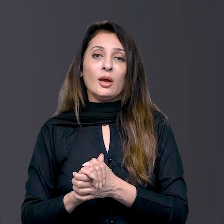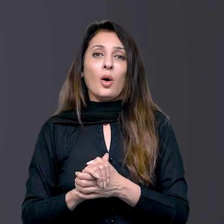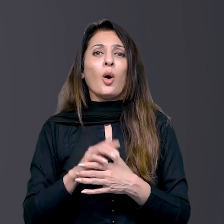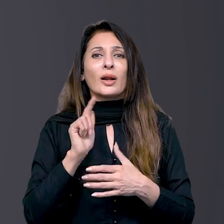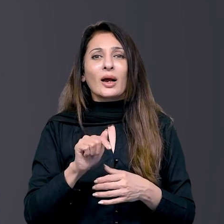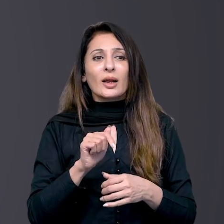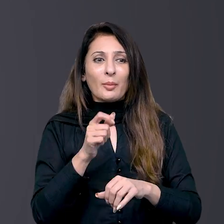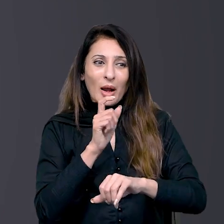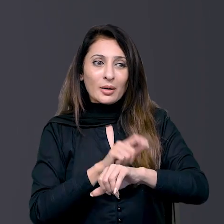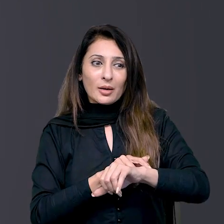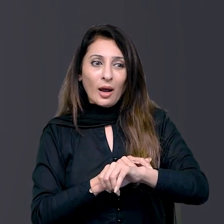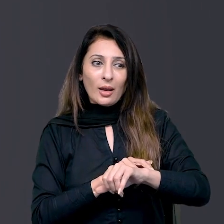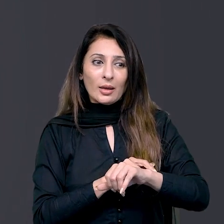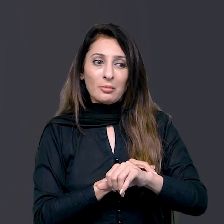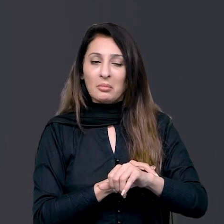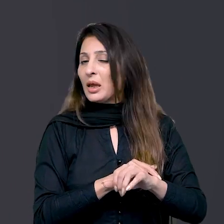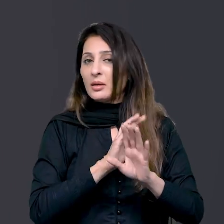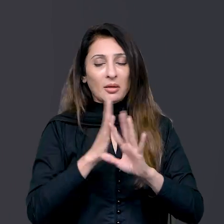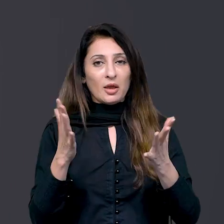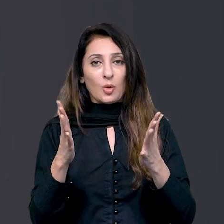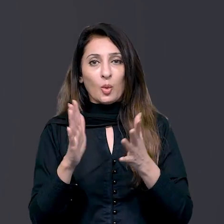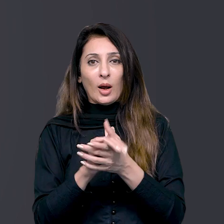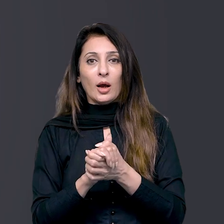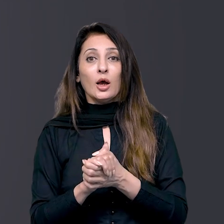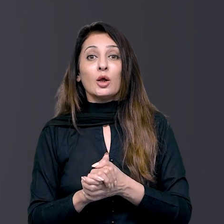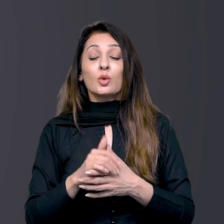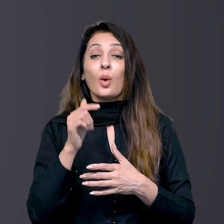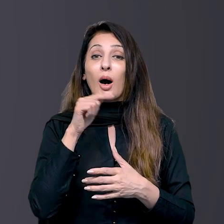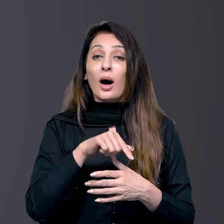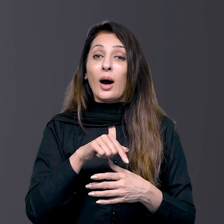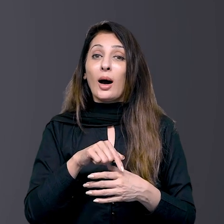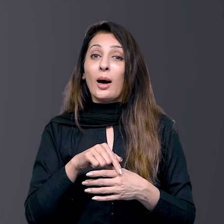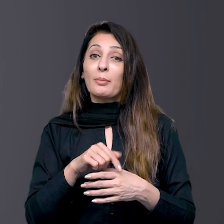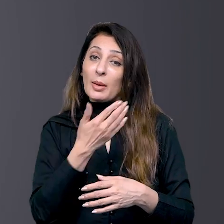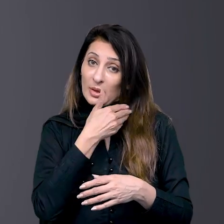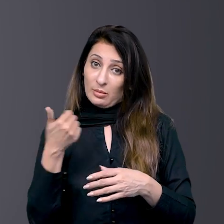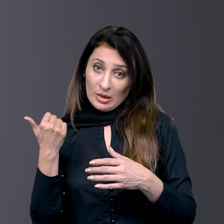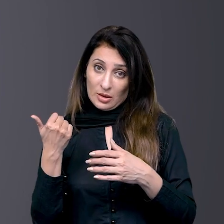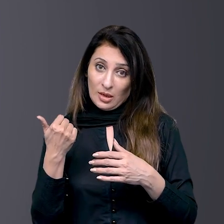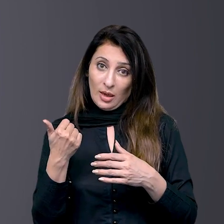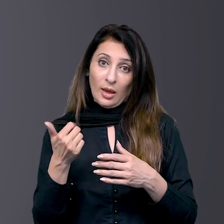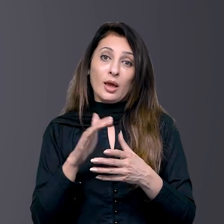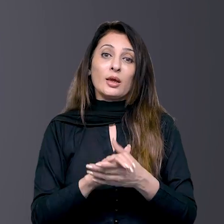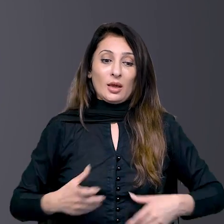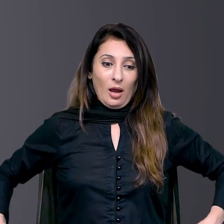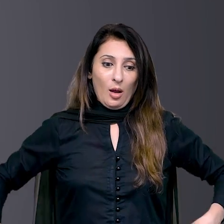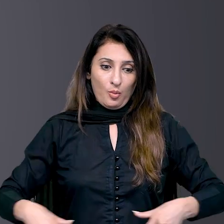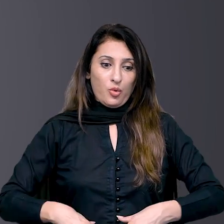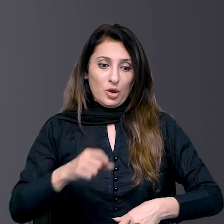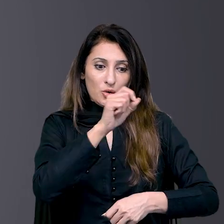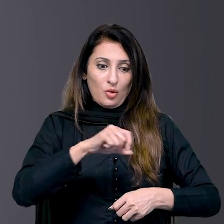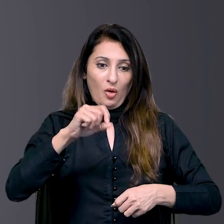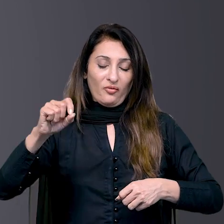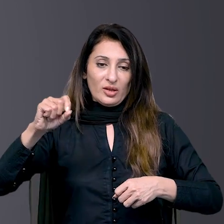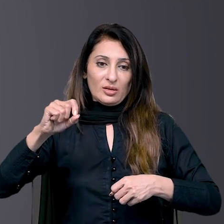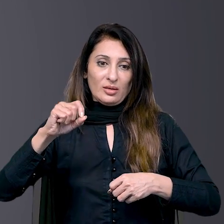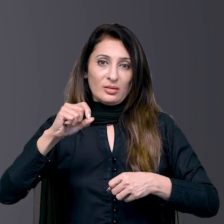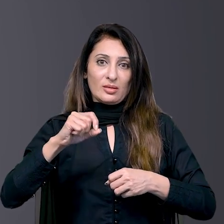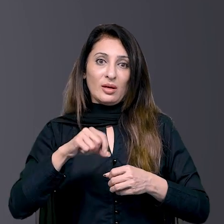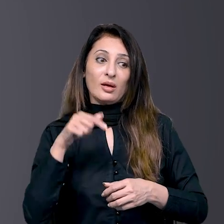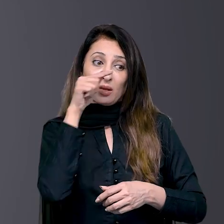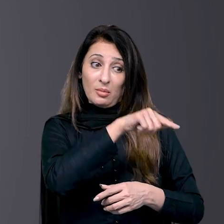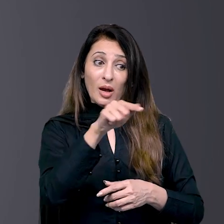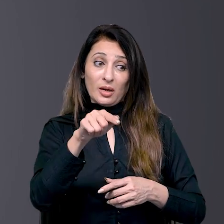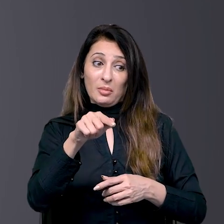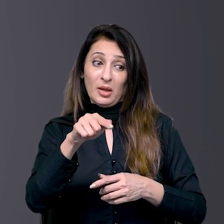the desired time, you can always file contempt proceedings before the High Court against the police officers who have refused